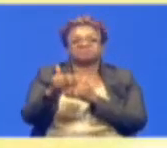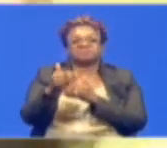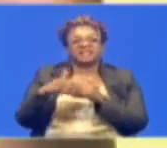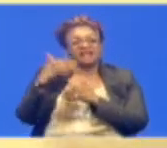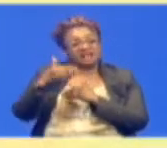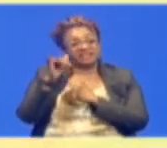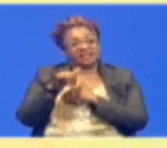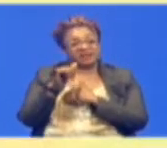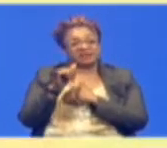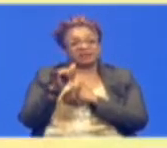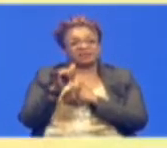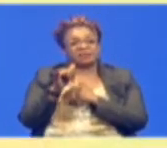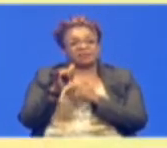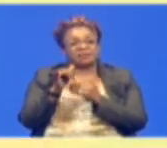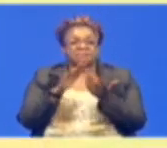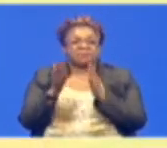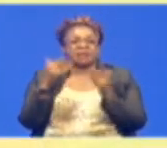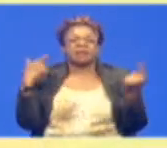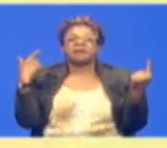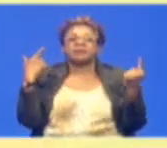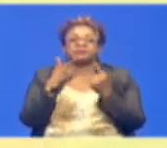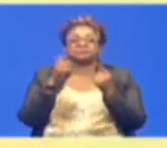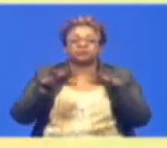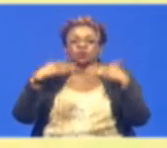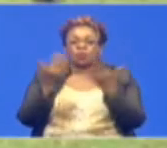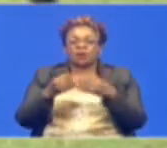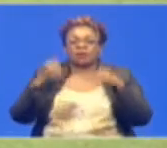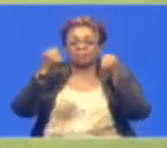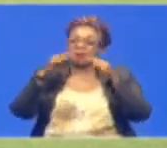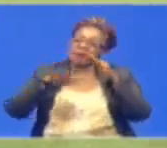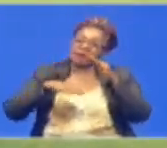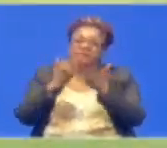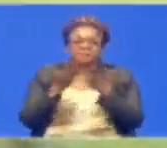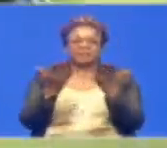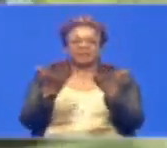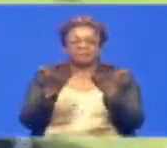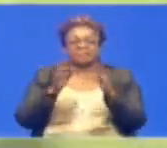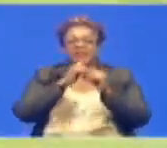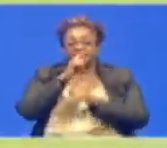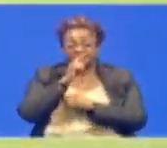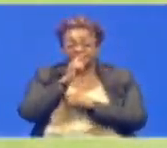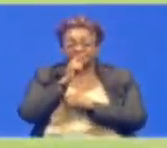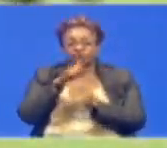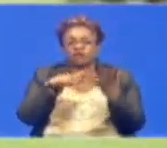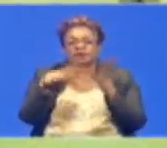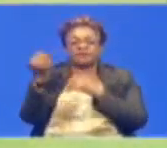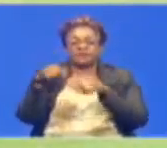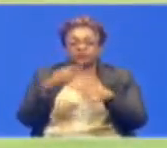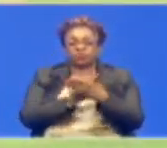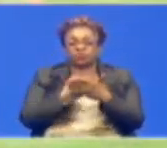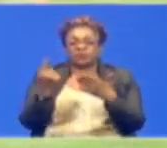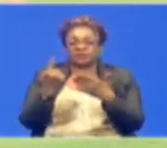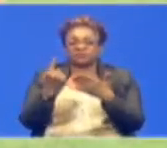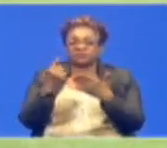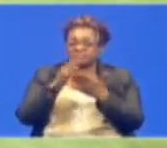AFCON, you're aiming for the World Cup under something. The referees are set to leave the country this week ahead of the